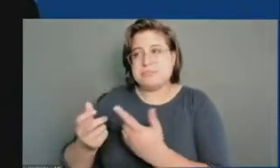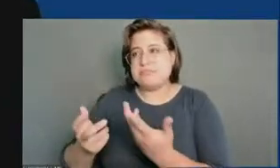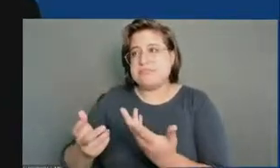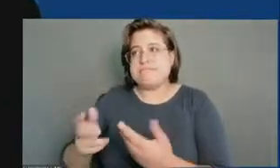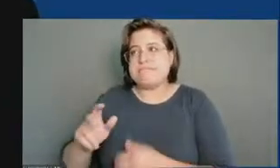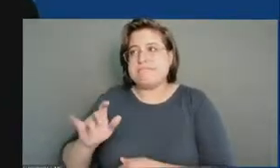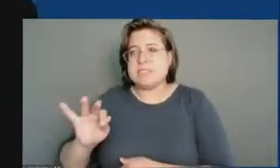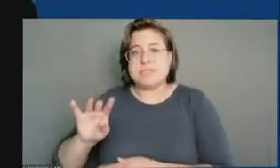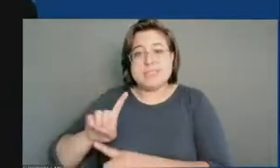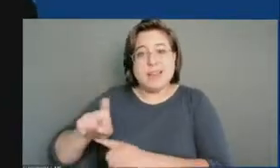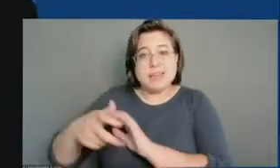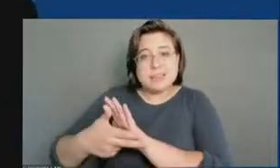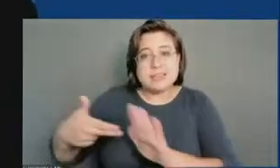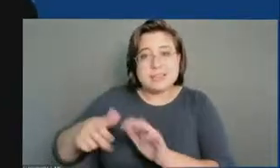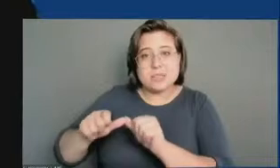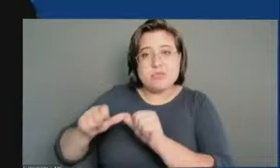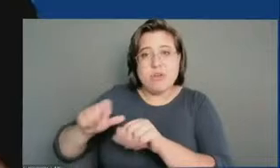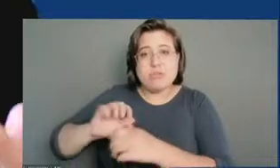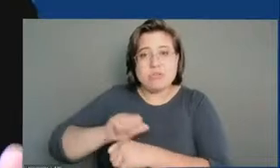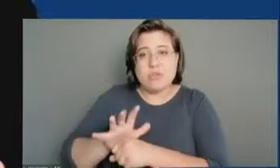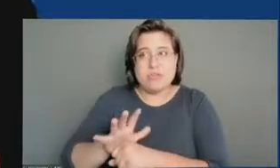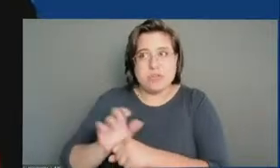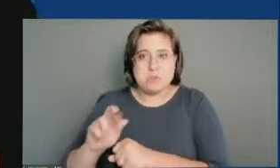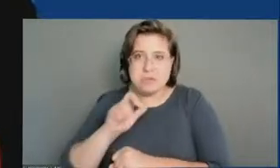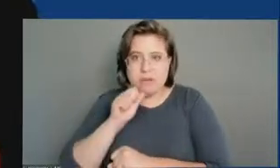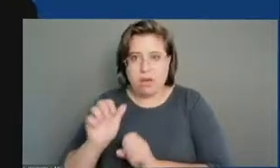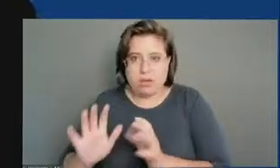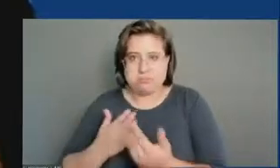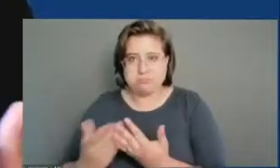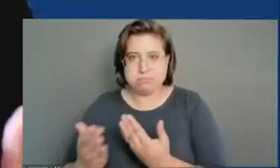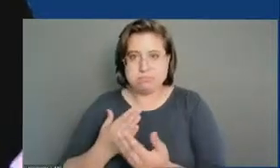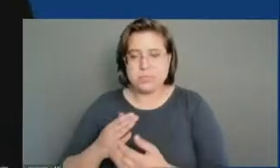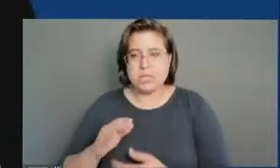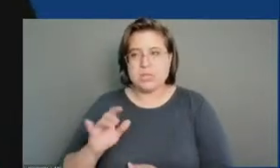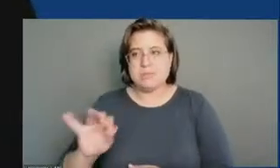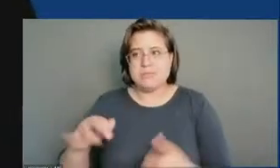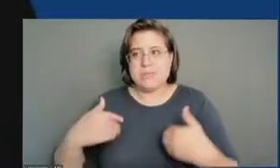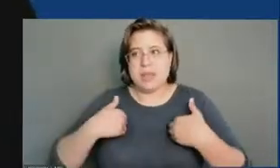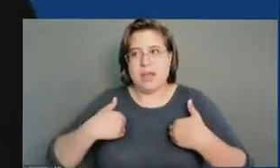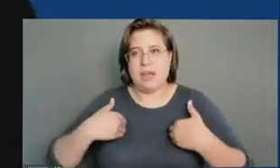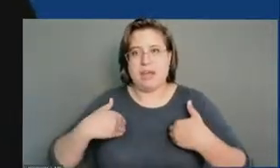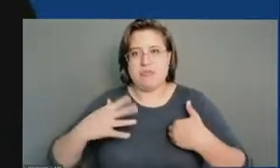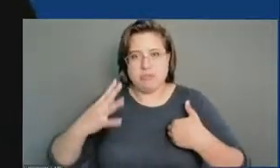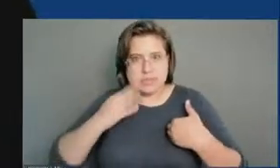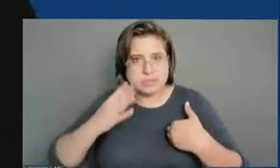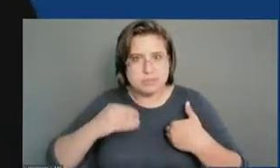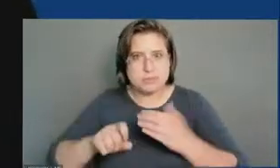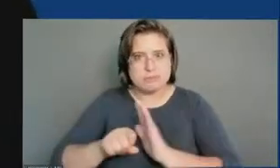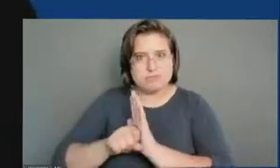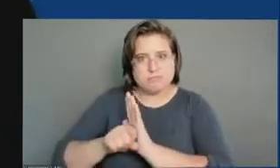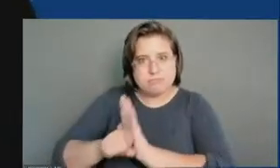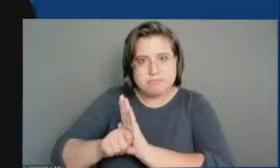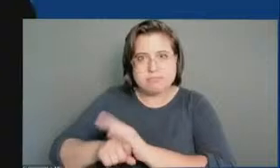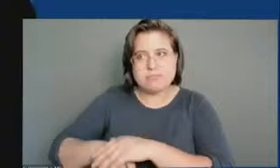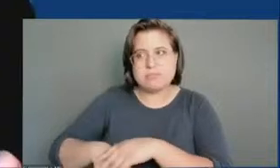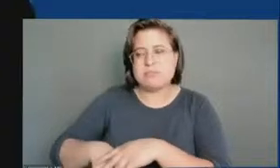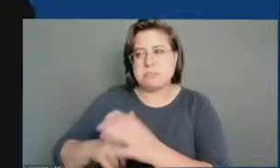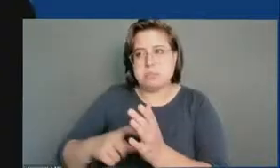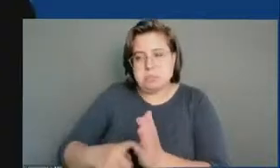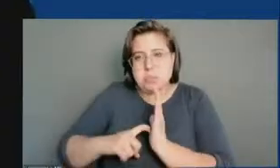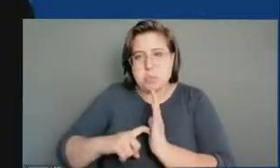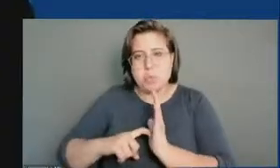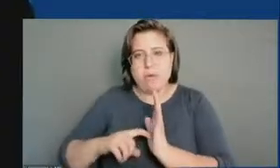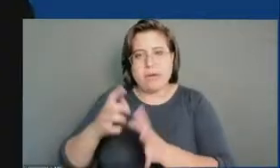diagnosis of long COVID or not, if they have and are experiencing symptoms that require them to